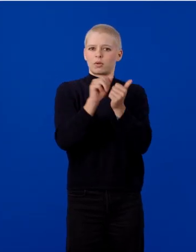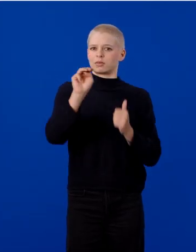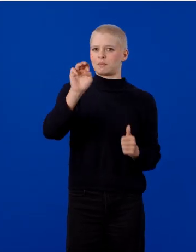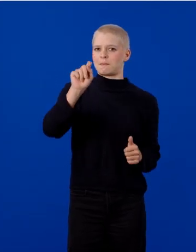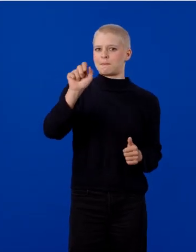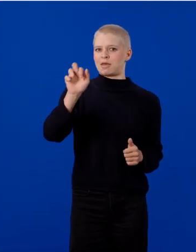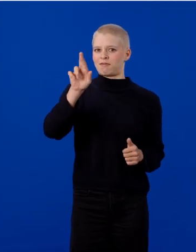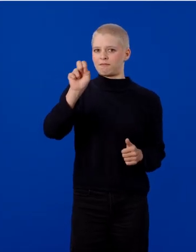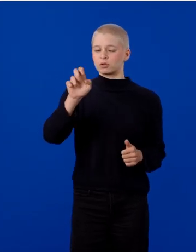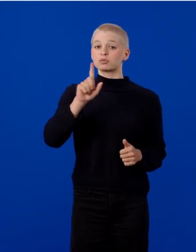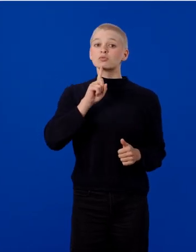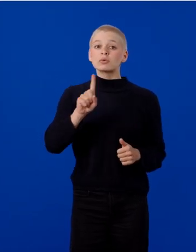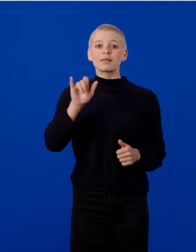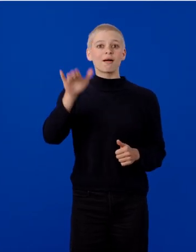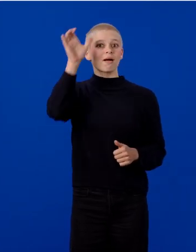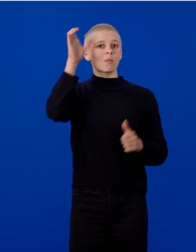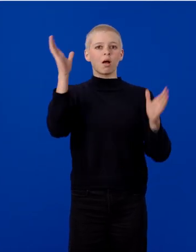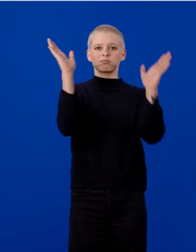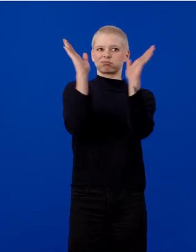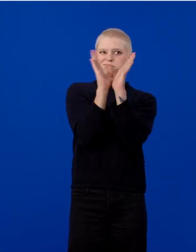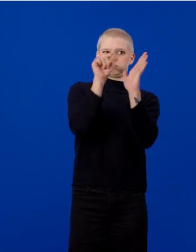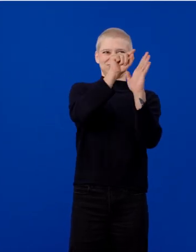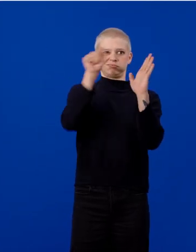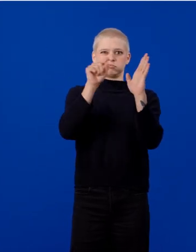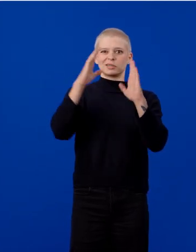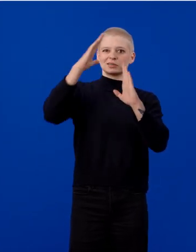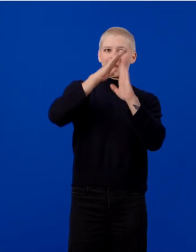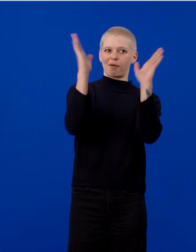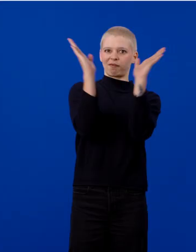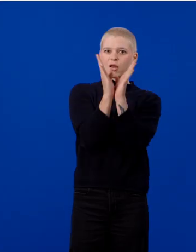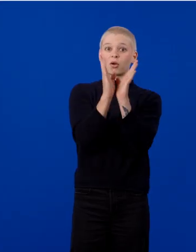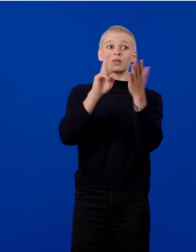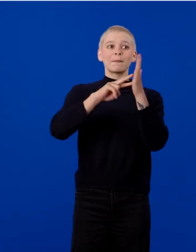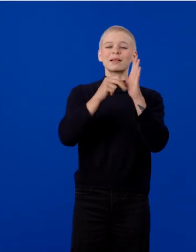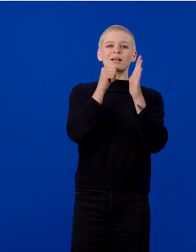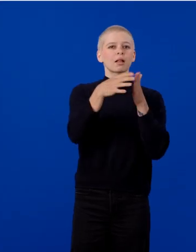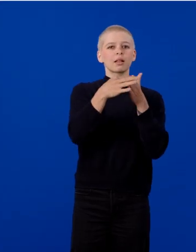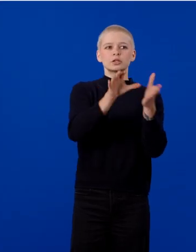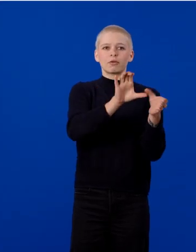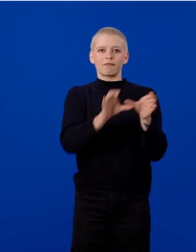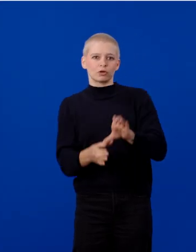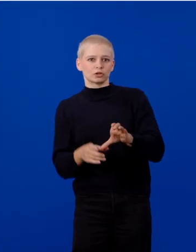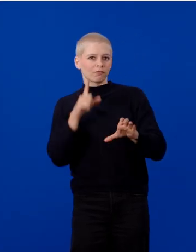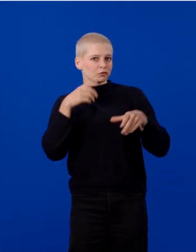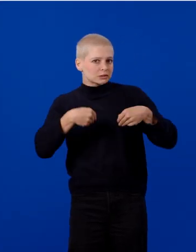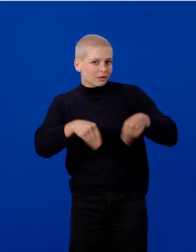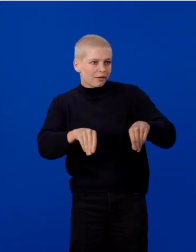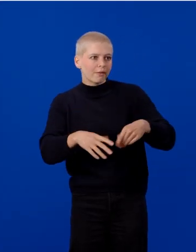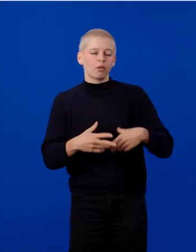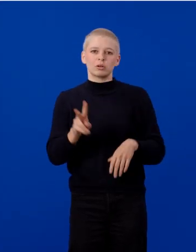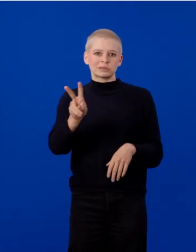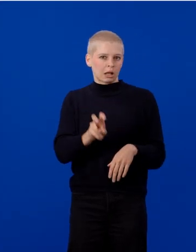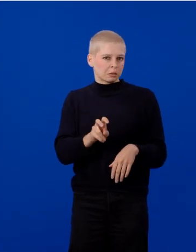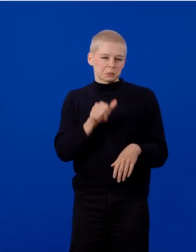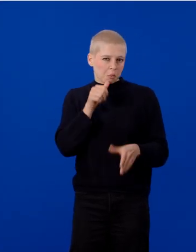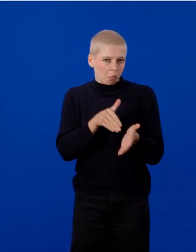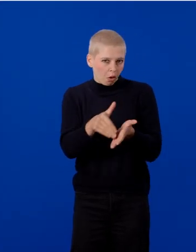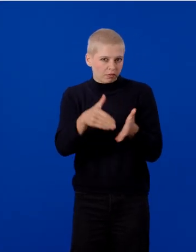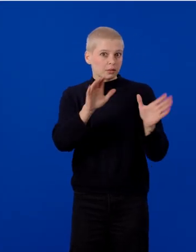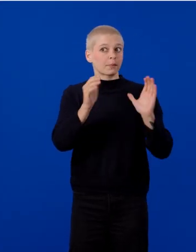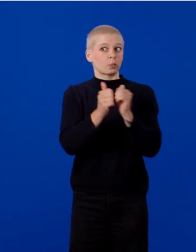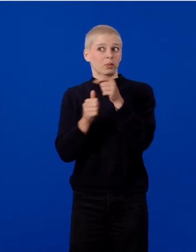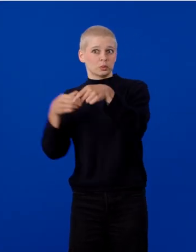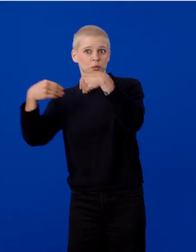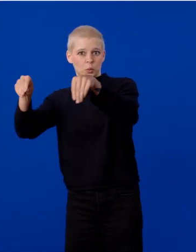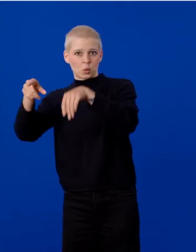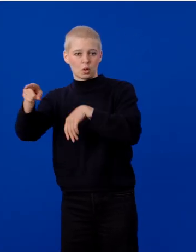this a top-of-funnel vehicle. It doesn't drive conversion for sales or downloads as well as the store does, but it's very successful